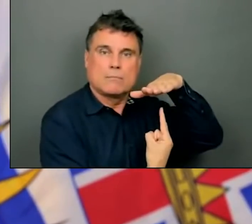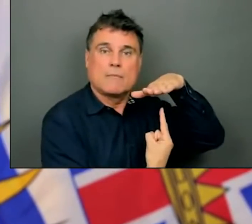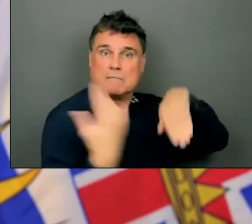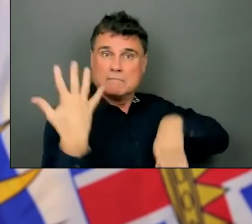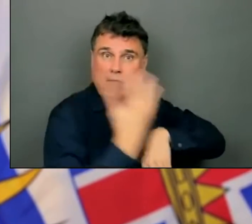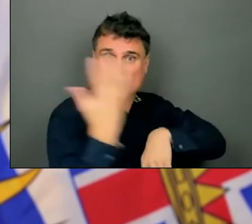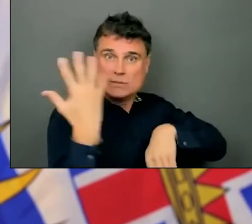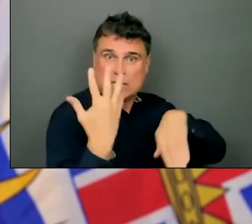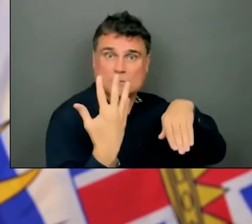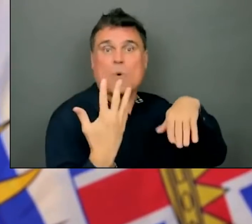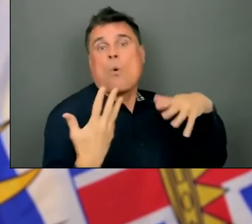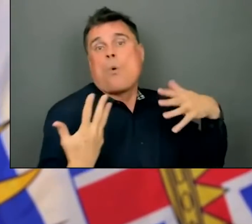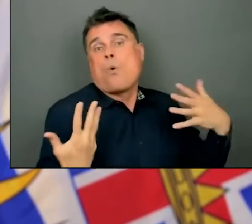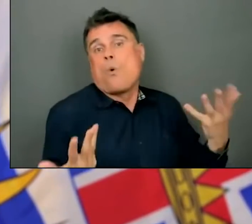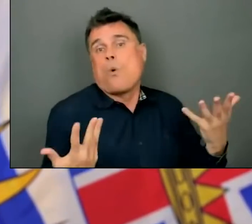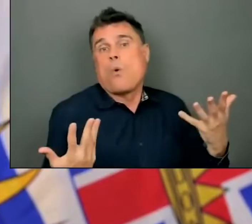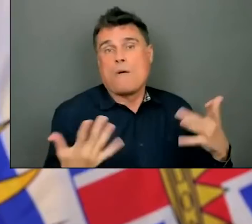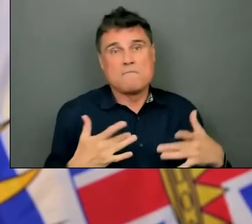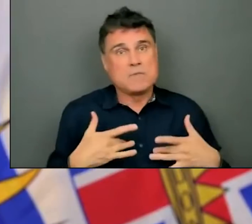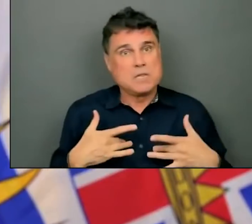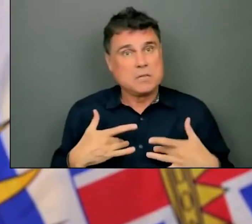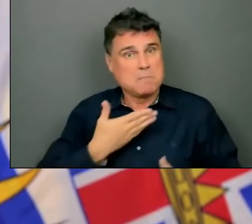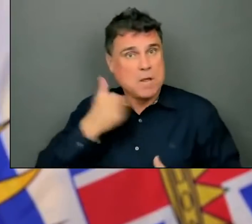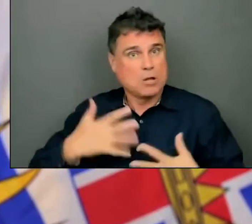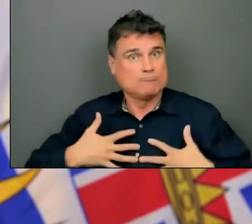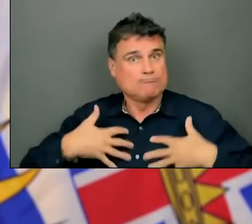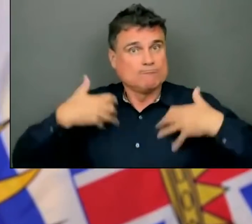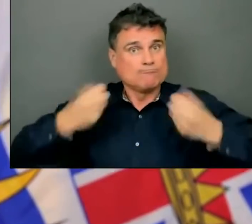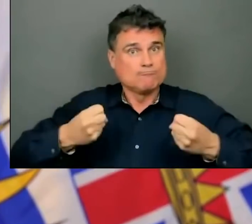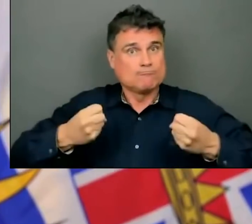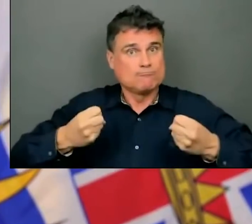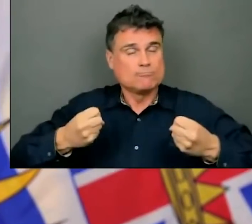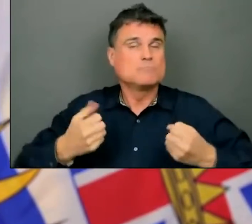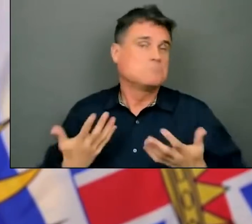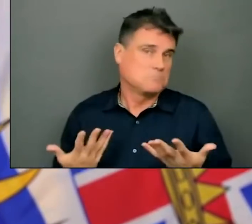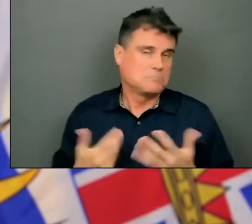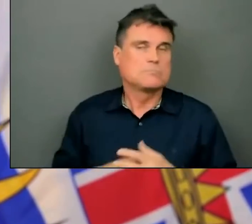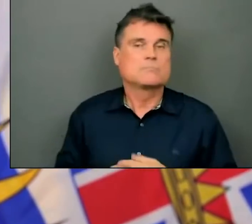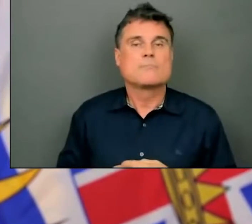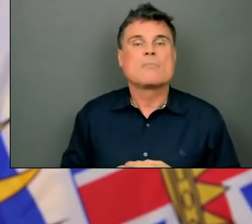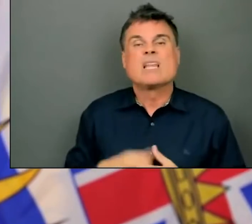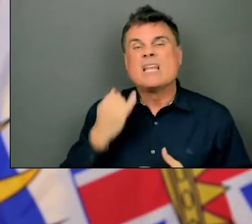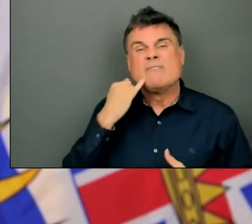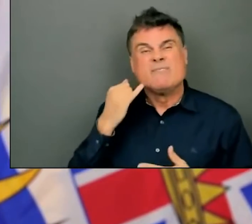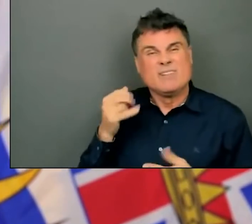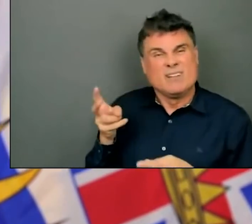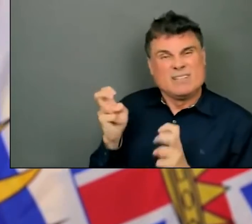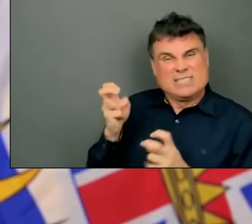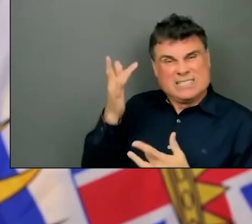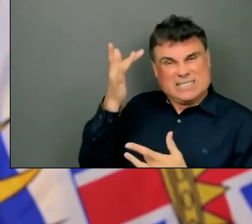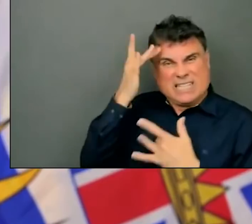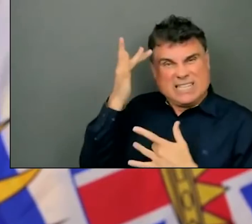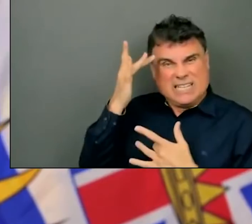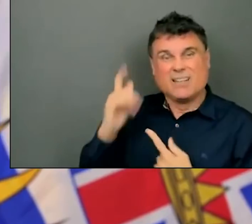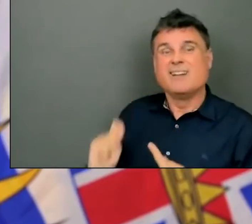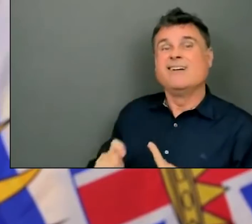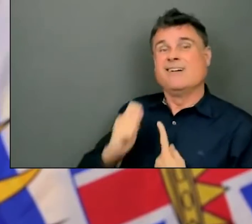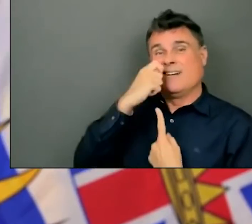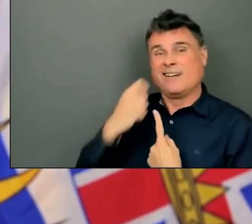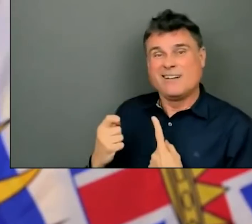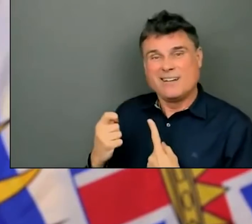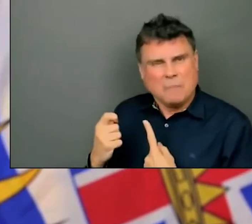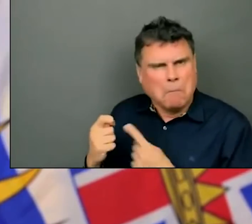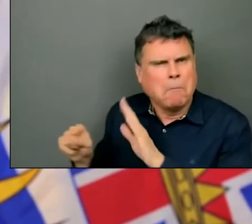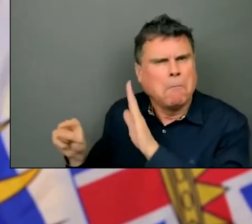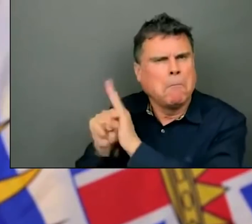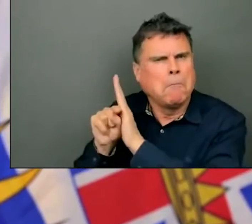better. If you don't have symptoms, if you have symptoms and you test negative, it doesn't mean that all of